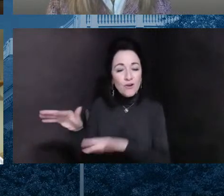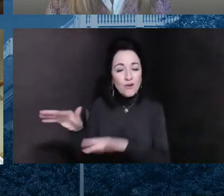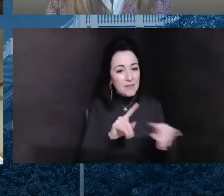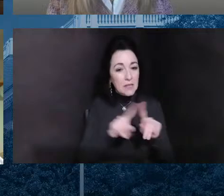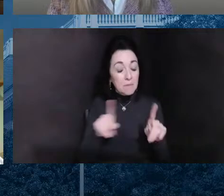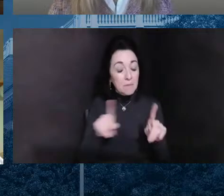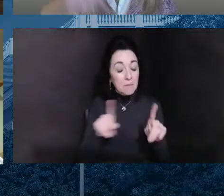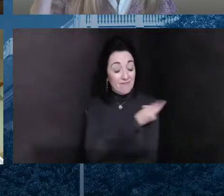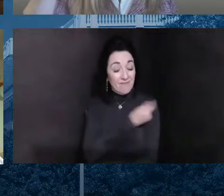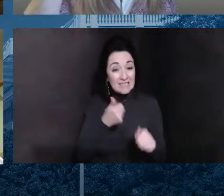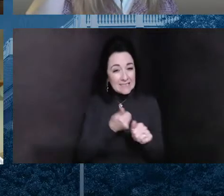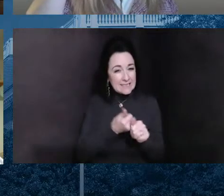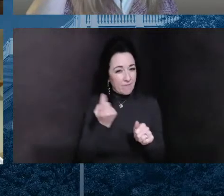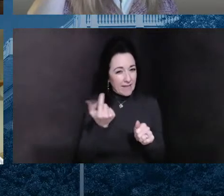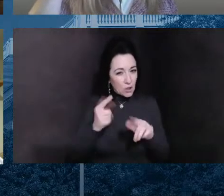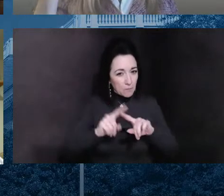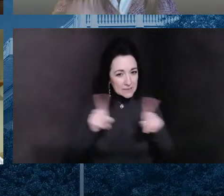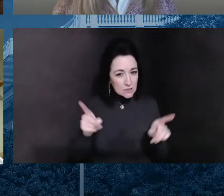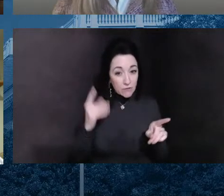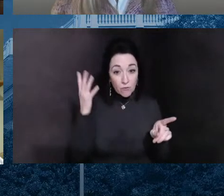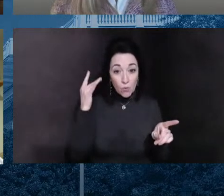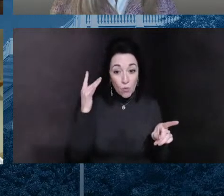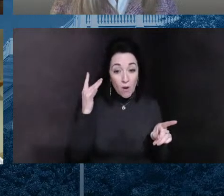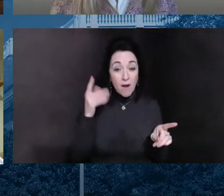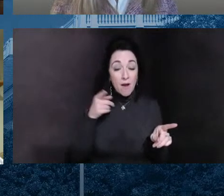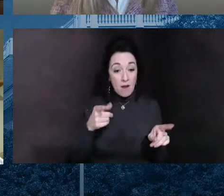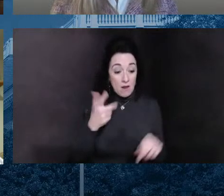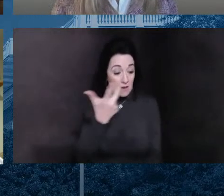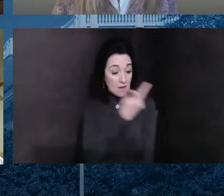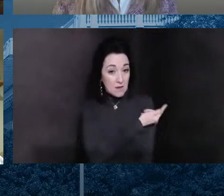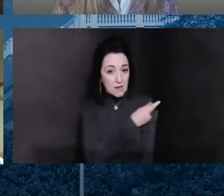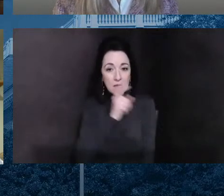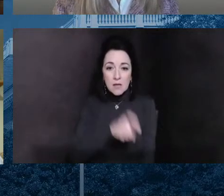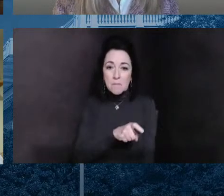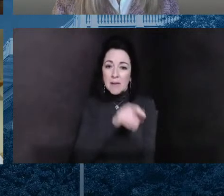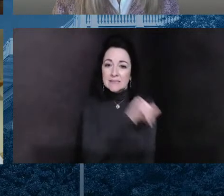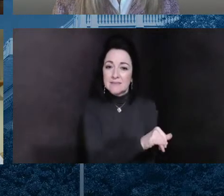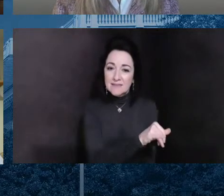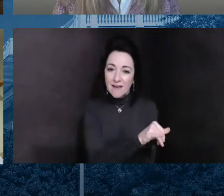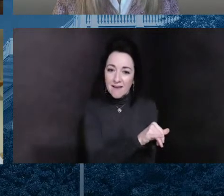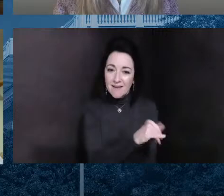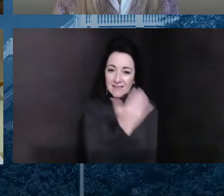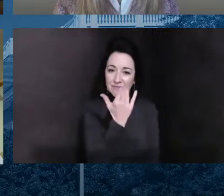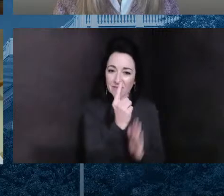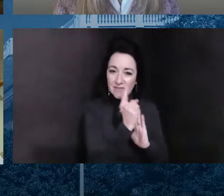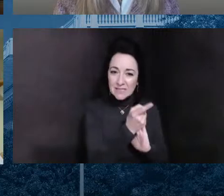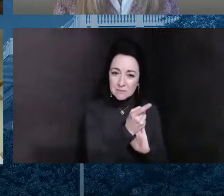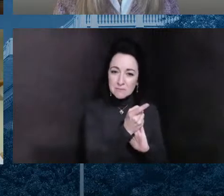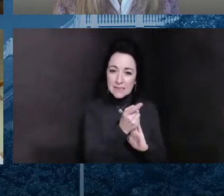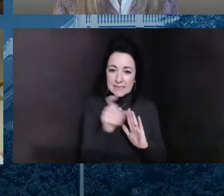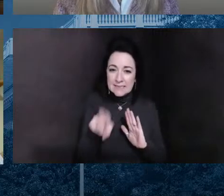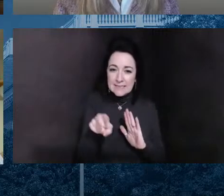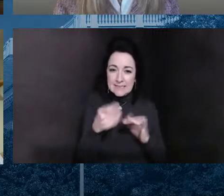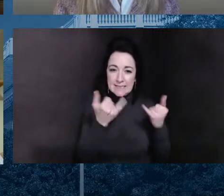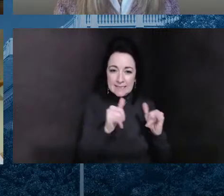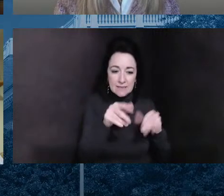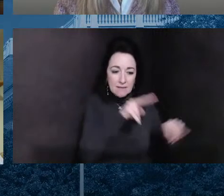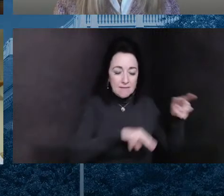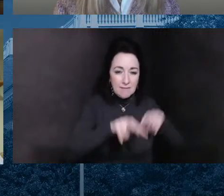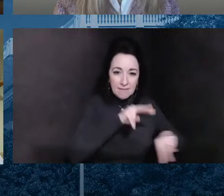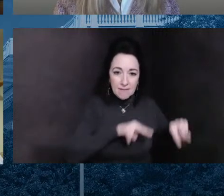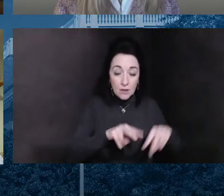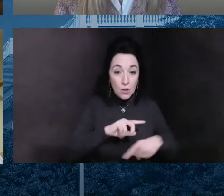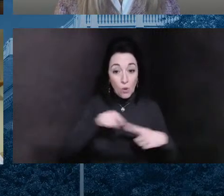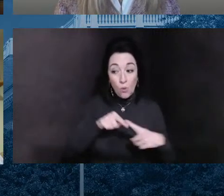following your symptoms, making sure you don't have a reaction. There are other preparations that have to be made